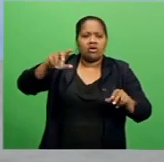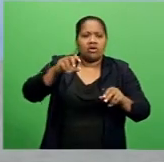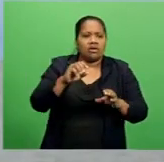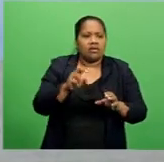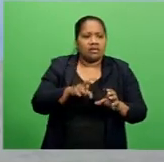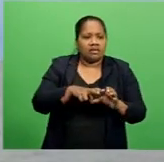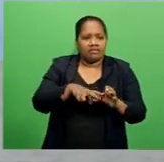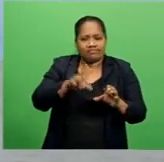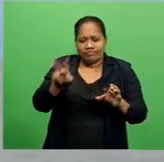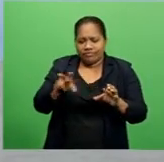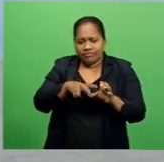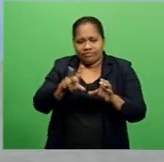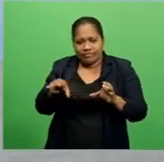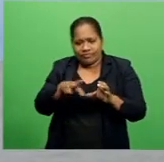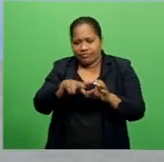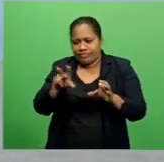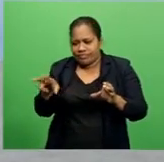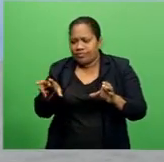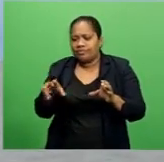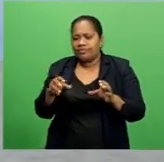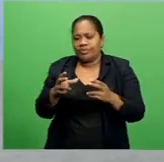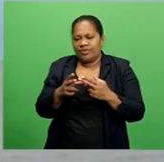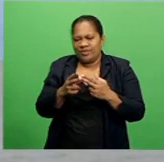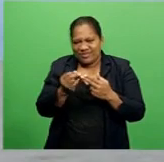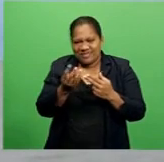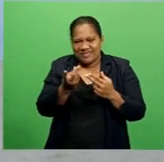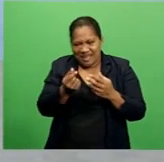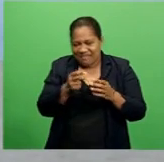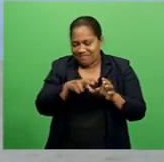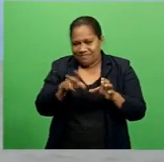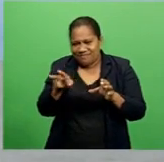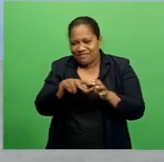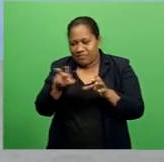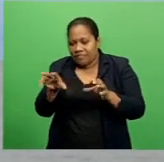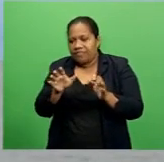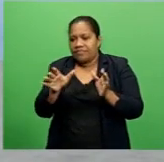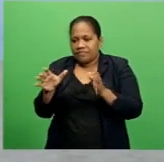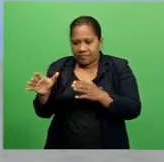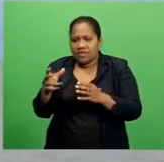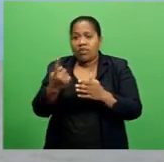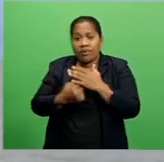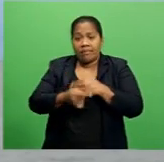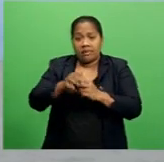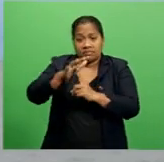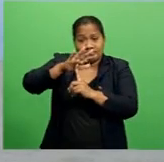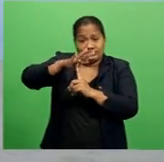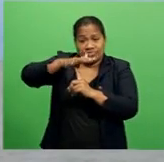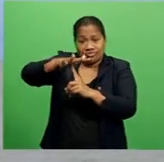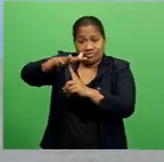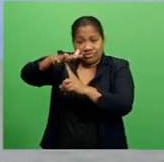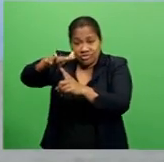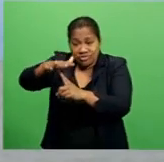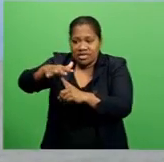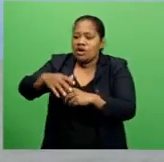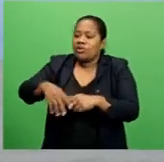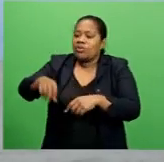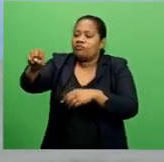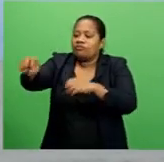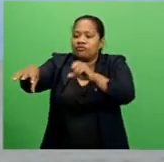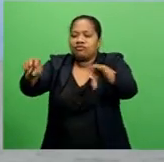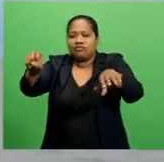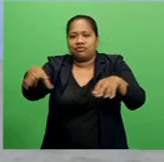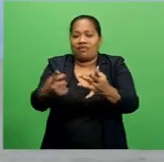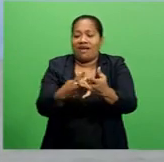by a number of means, whether it be by landing craft and possibly by helicopter, to a number of other locations to